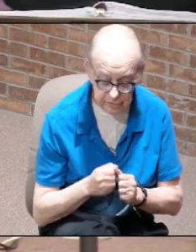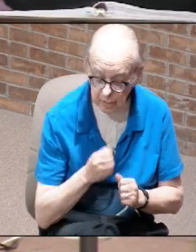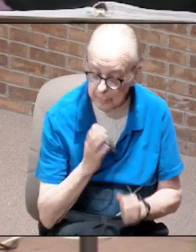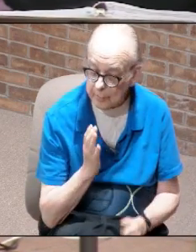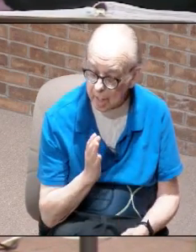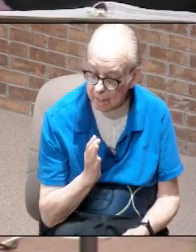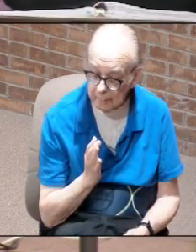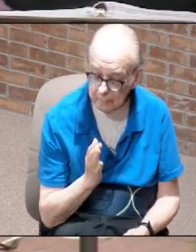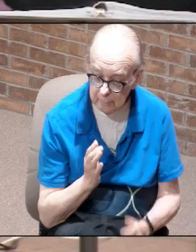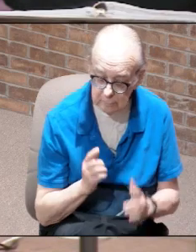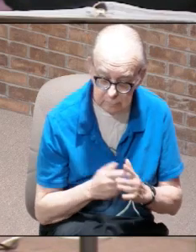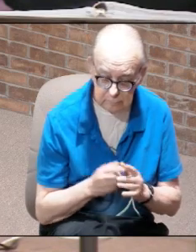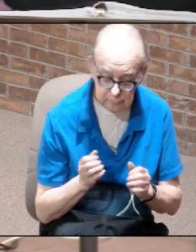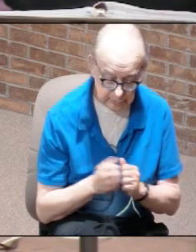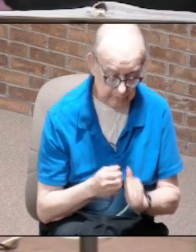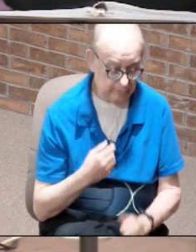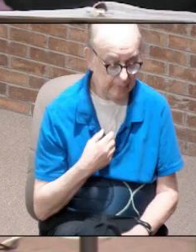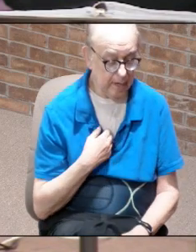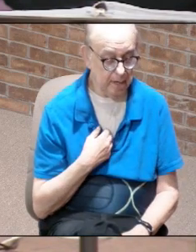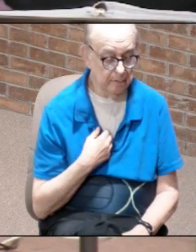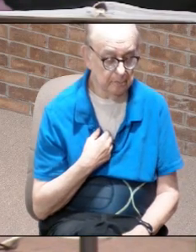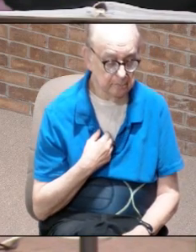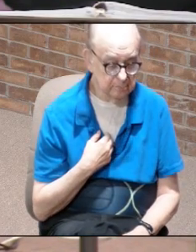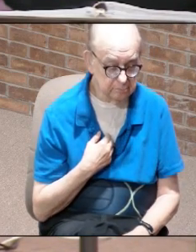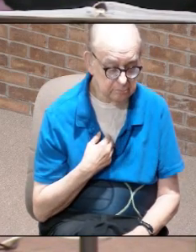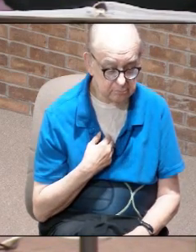God. It starts with me.